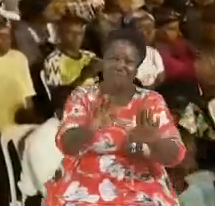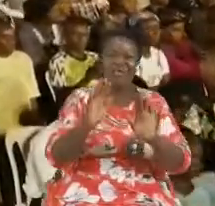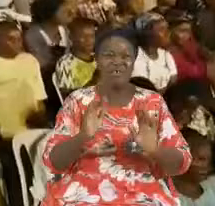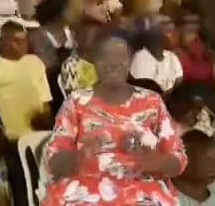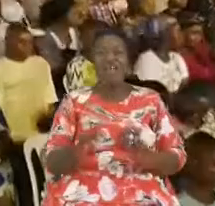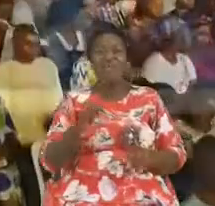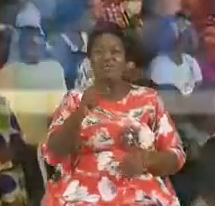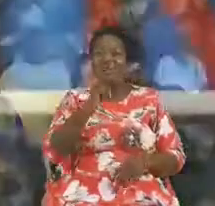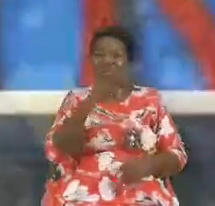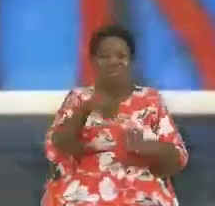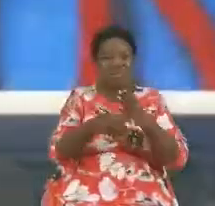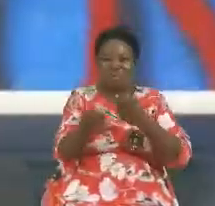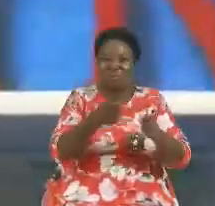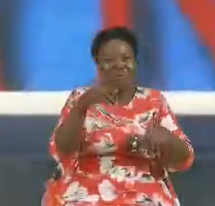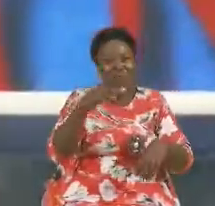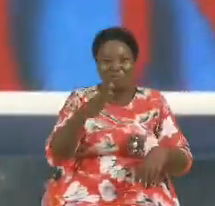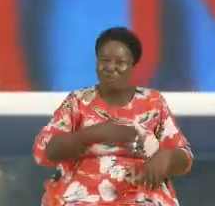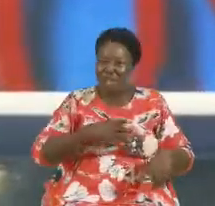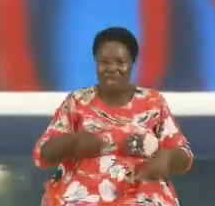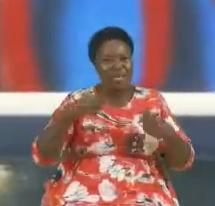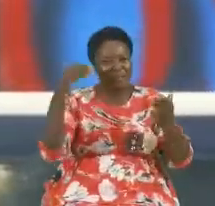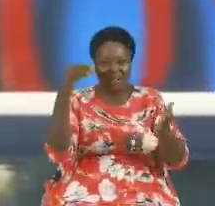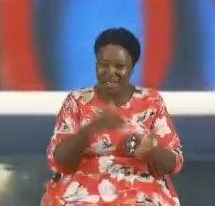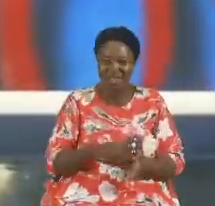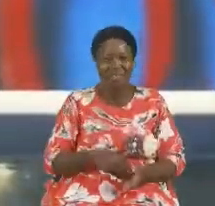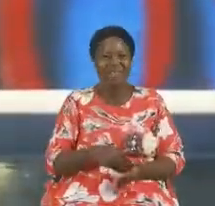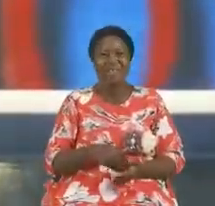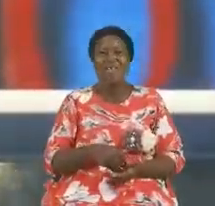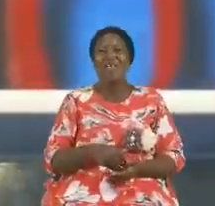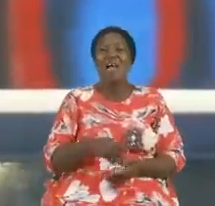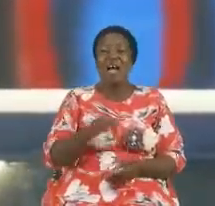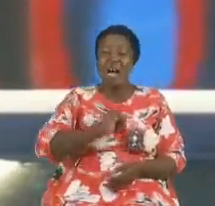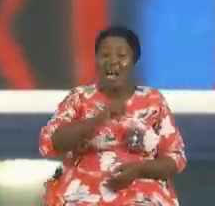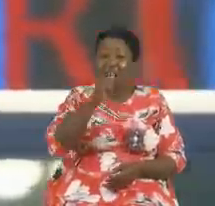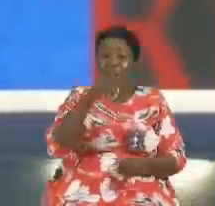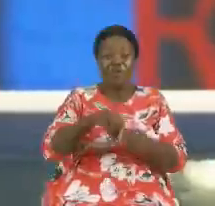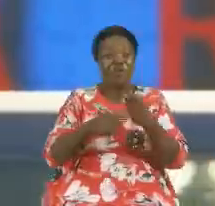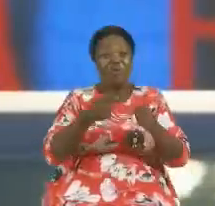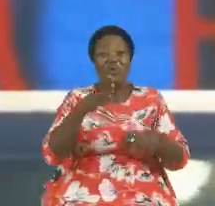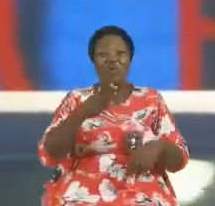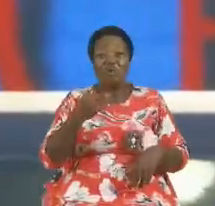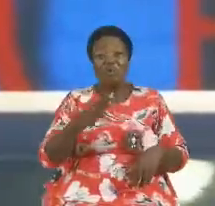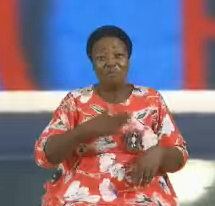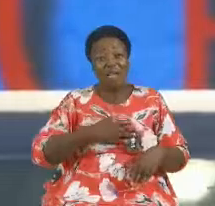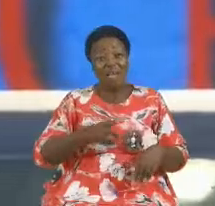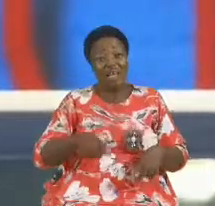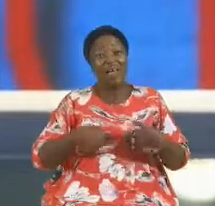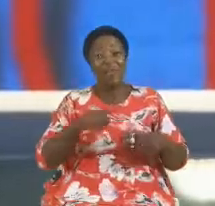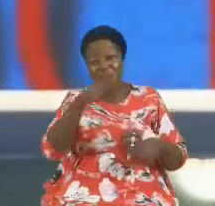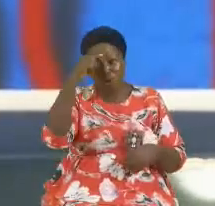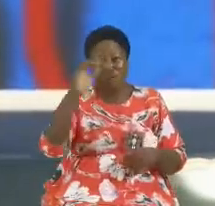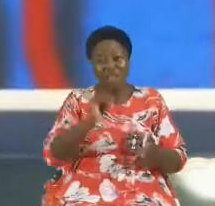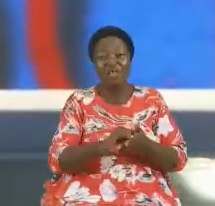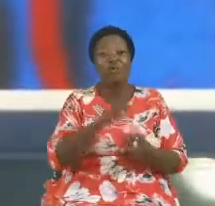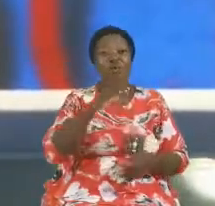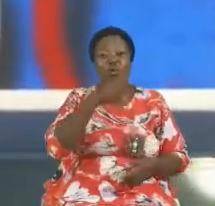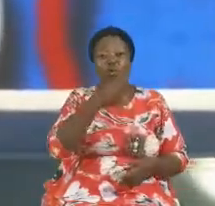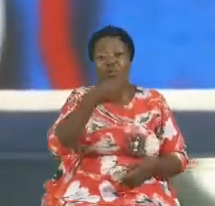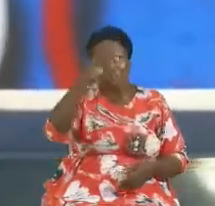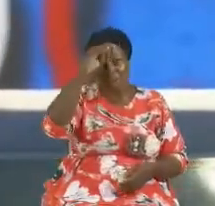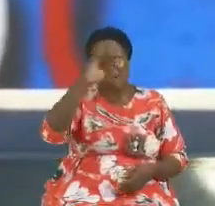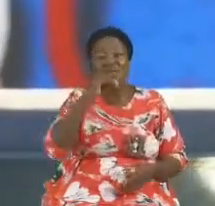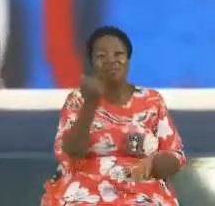say, old man, you are no more in charge of my life. I am now in charge. Old man, you